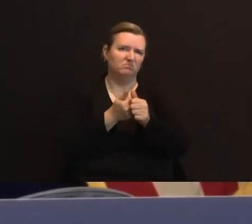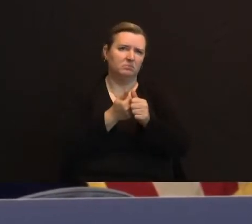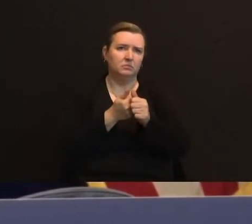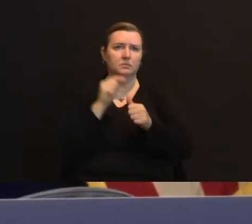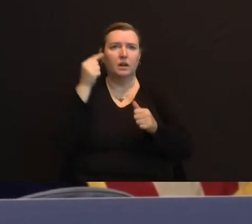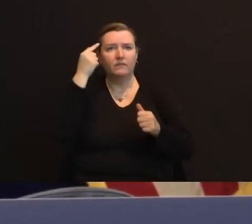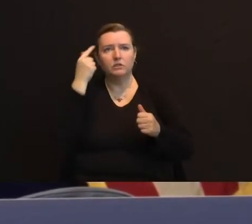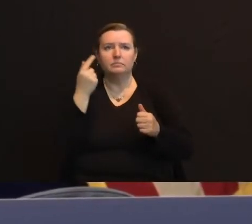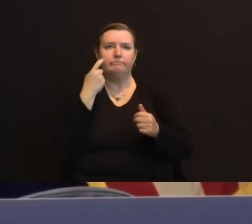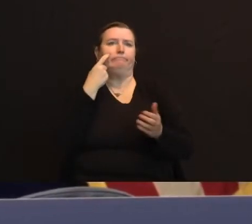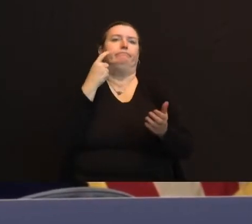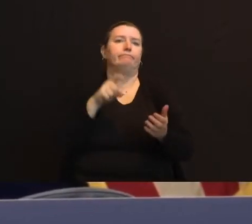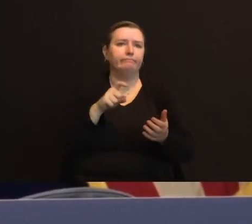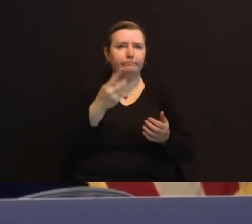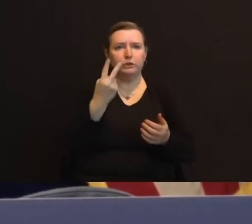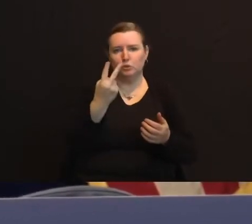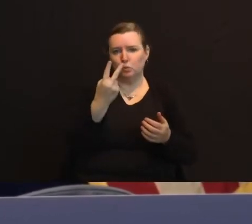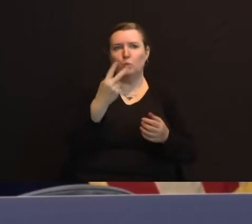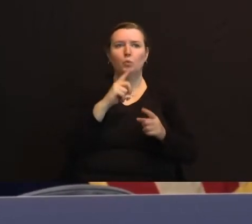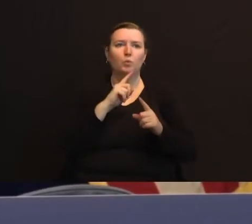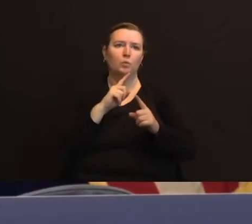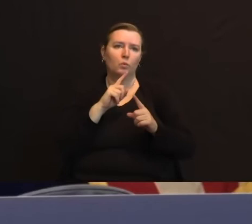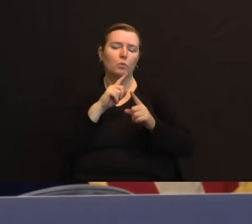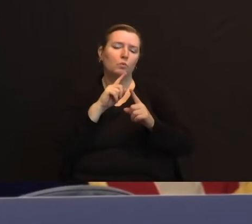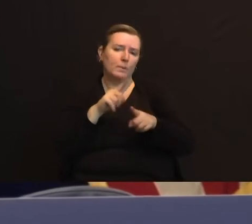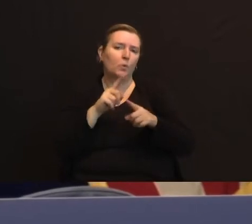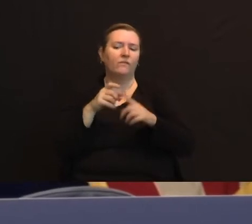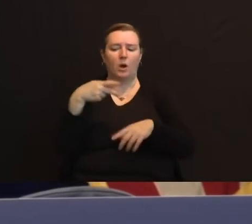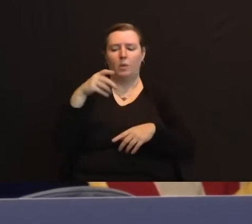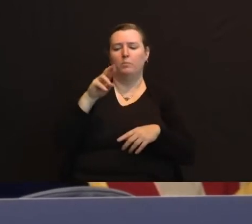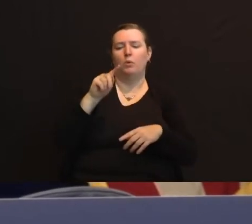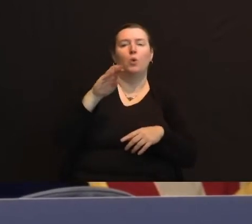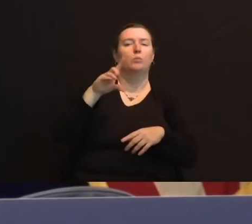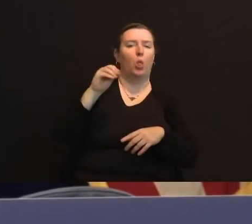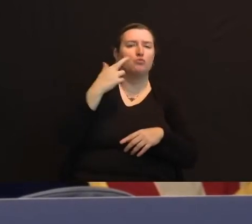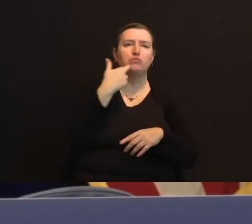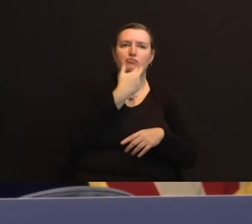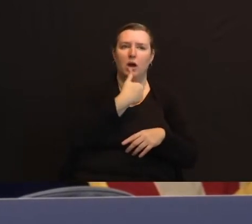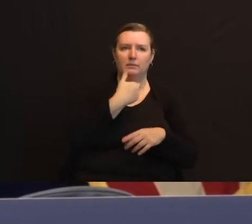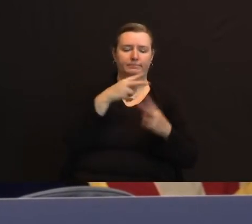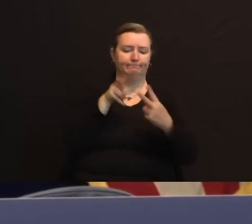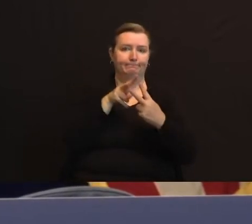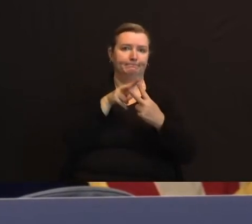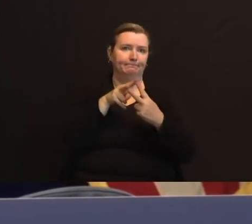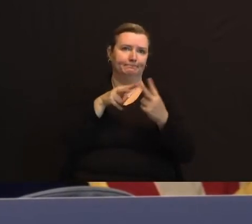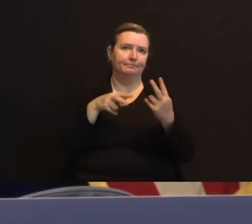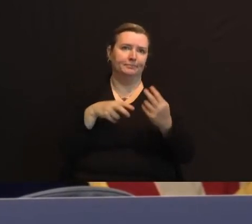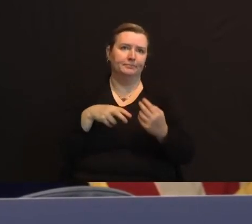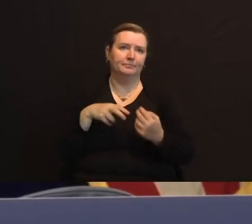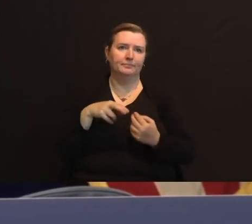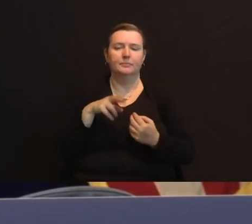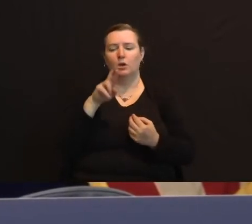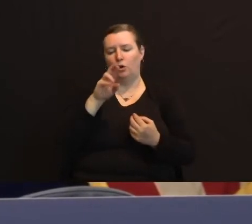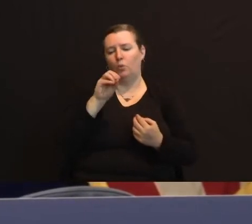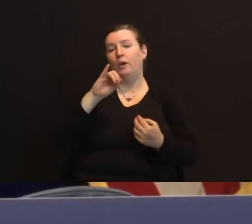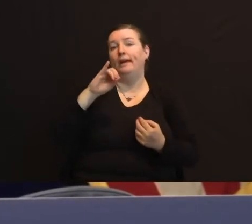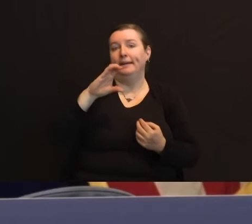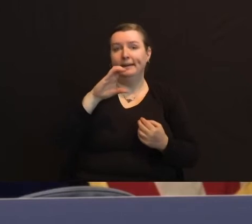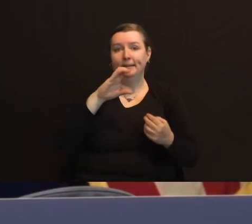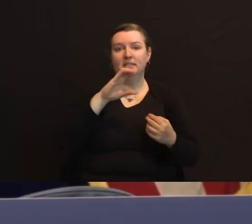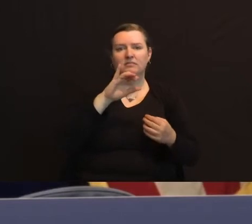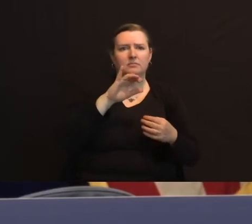that have been reported to the Rock. Both of them were Portobello's restaurant. They were cited both on last Wednesday and